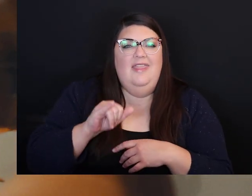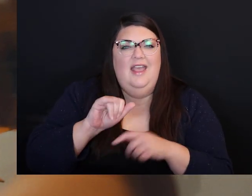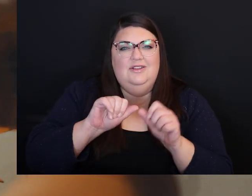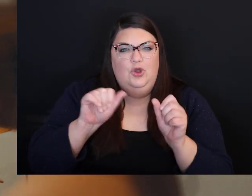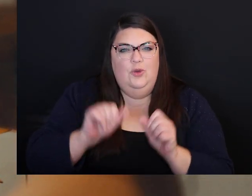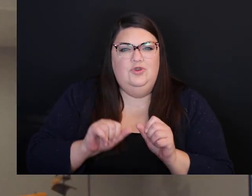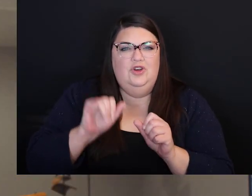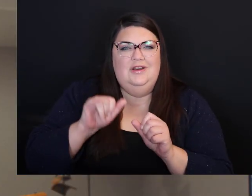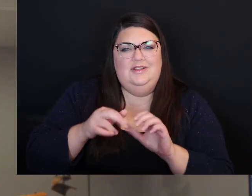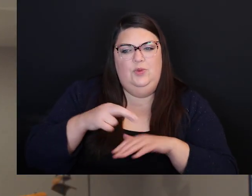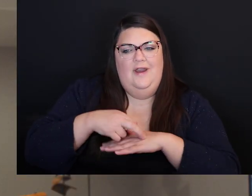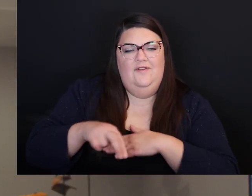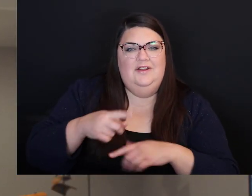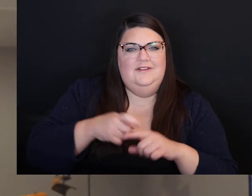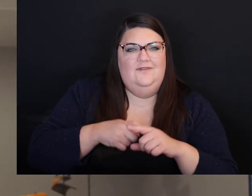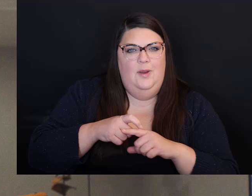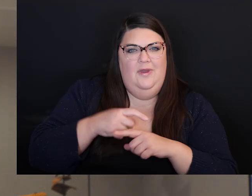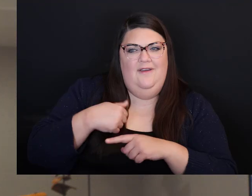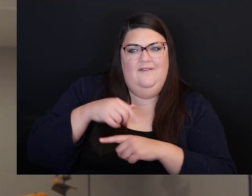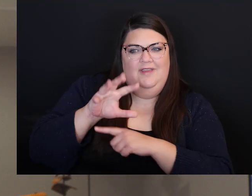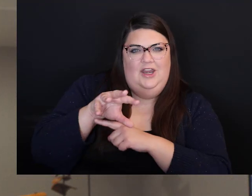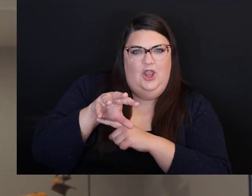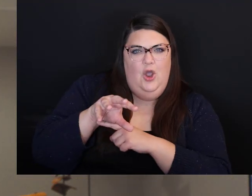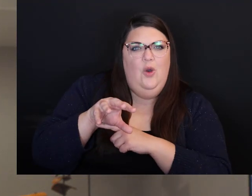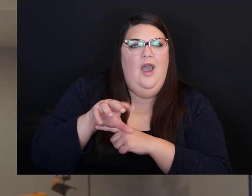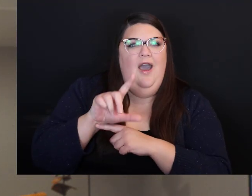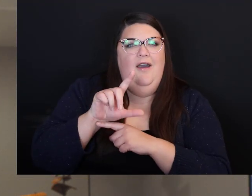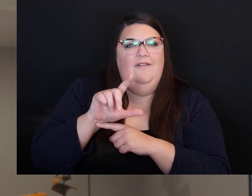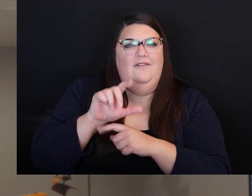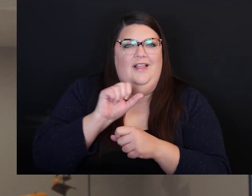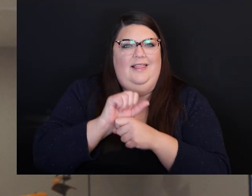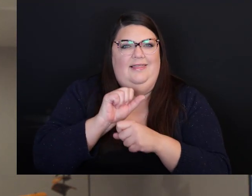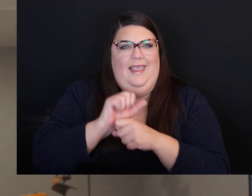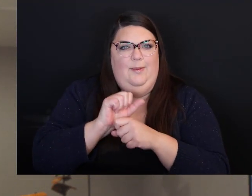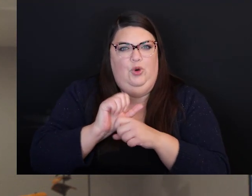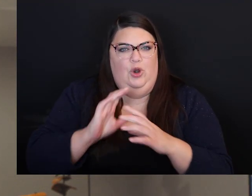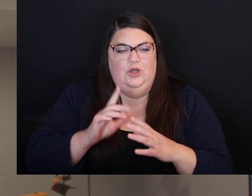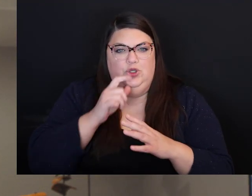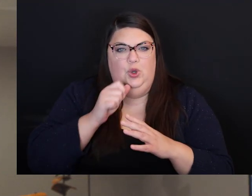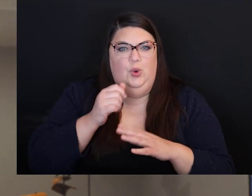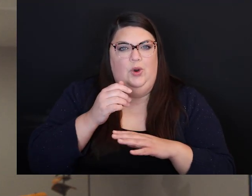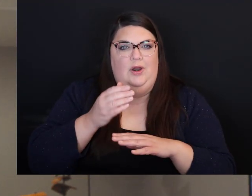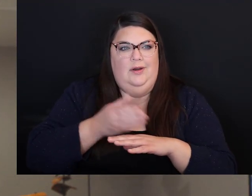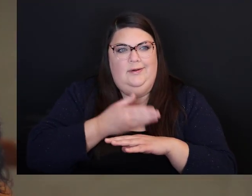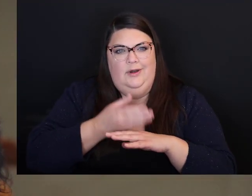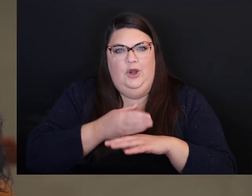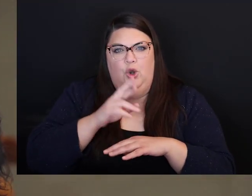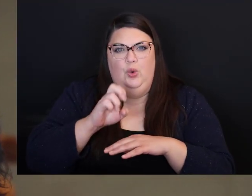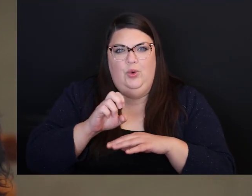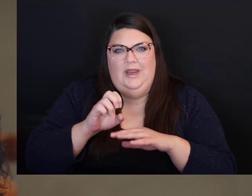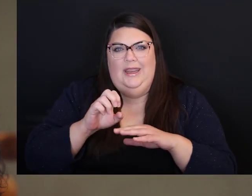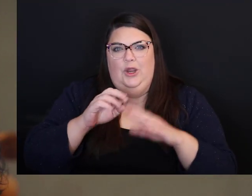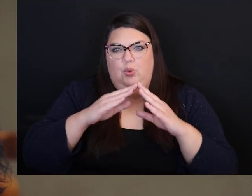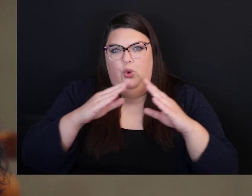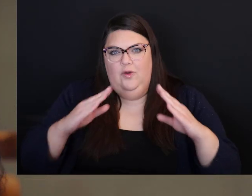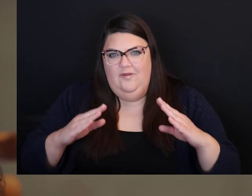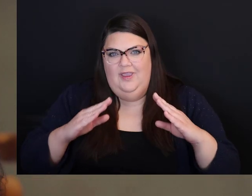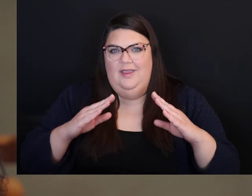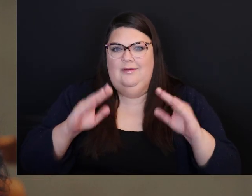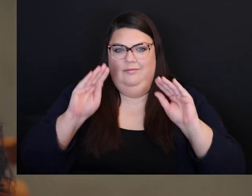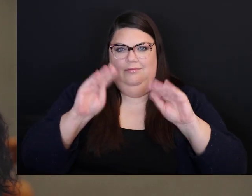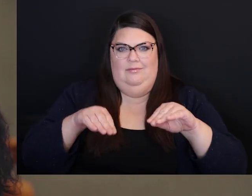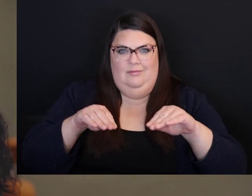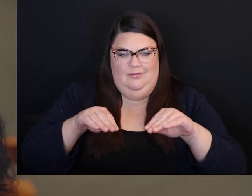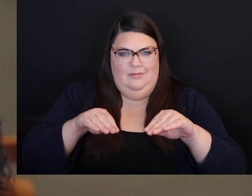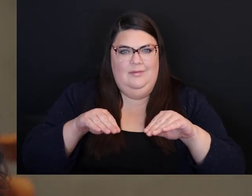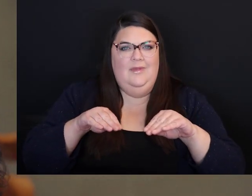that I shot in Mid-Wilshire of laborers who were, re-roofing a structure in 2017. I shot the